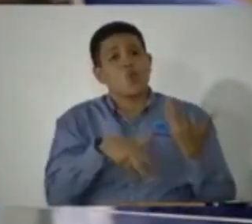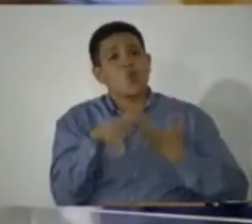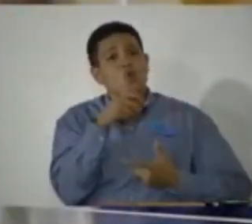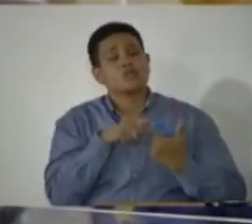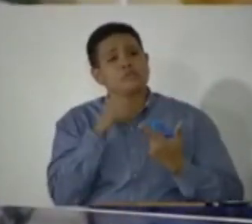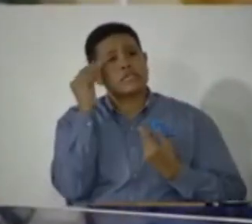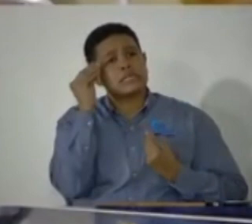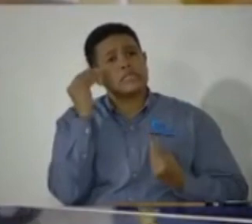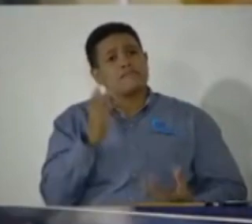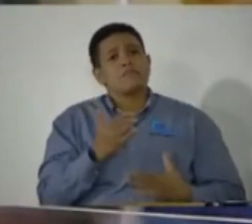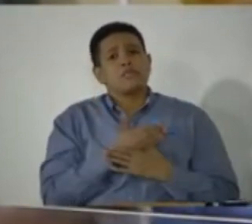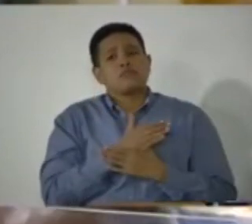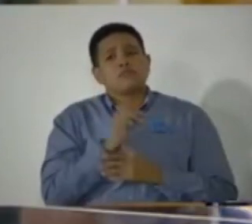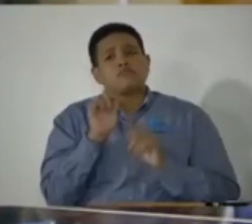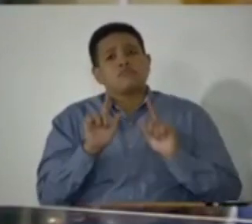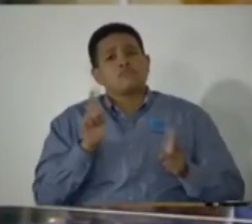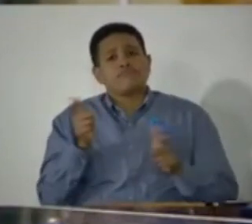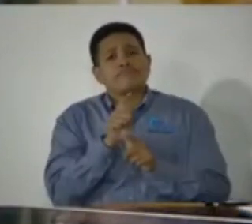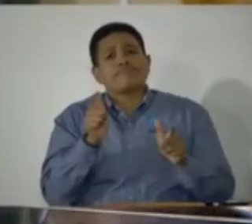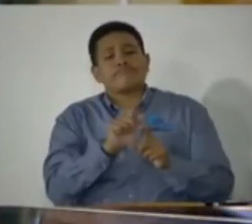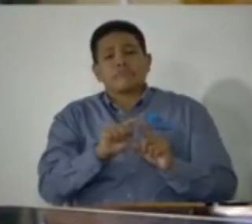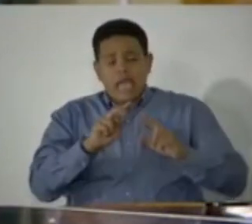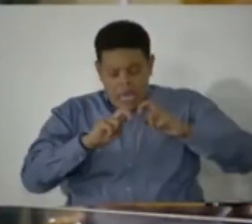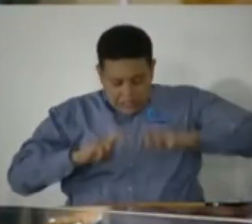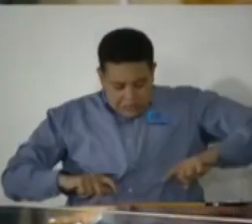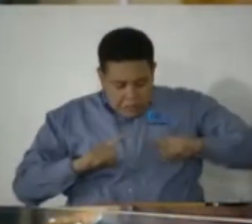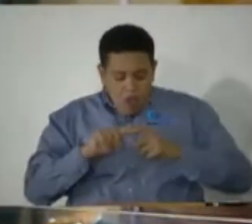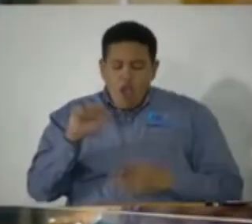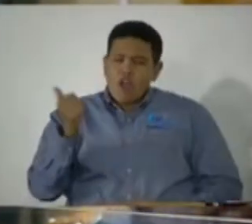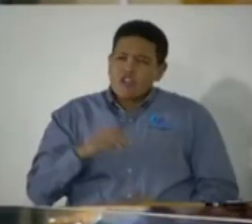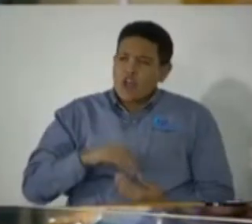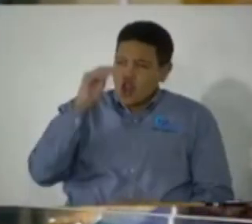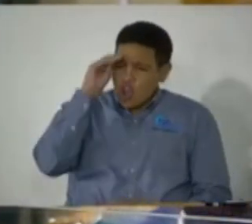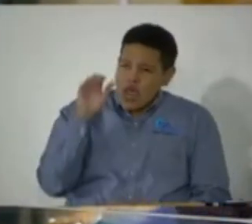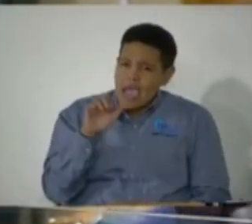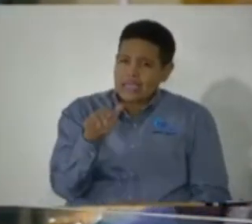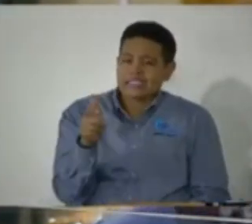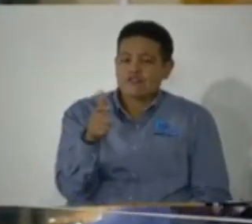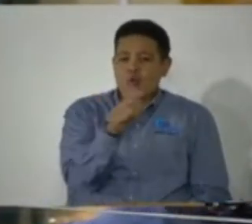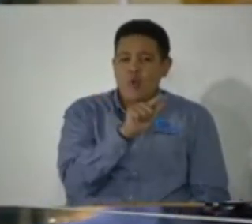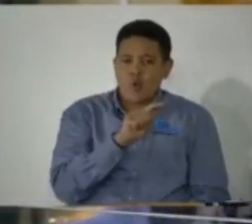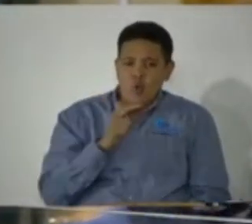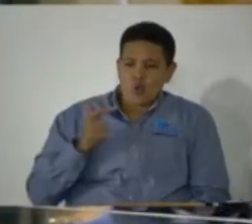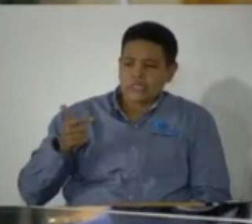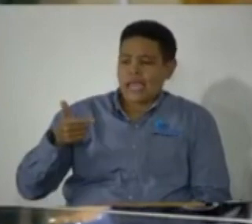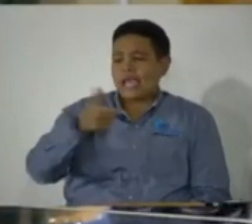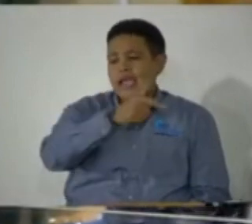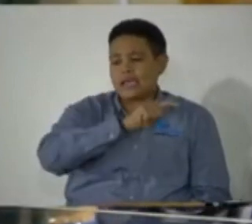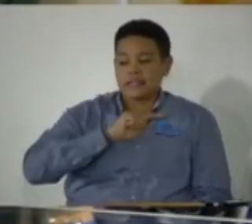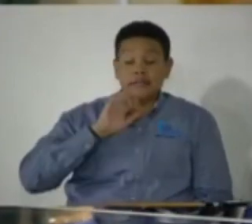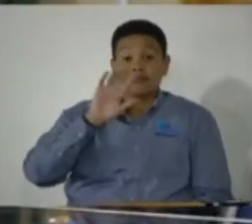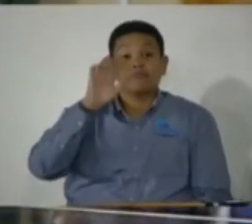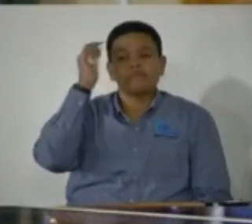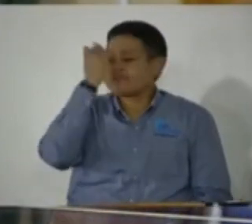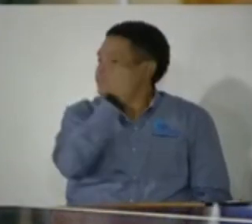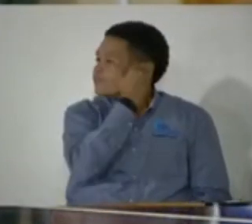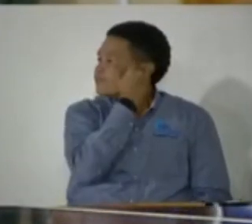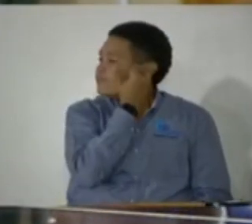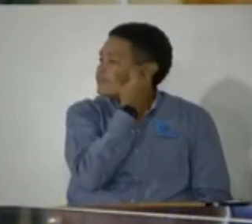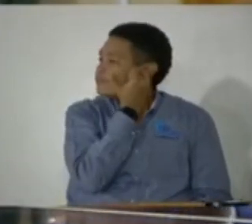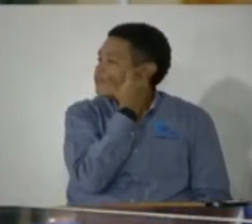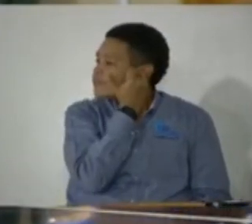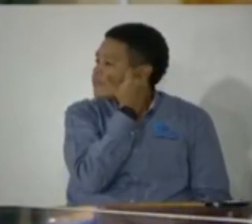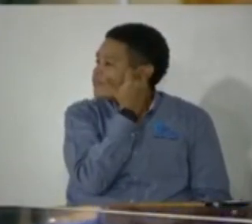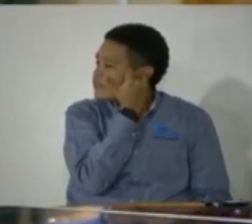sessions, assessment, and other learning activities on a rotational basis. The data we